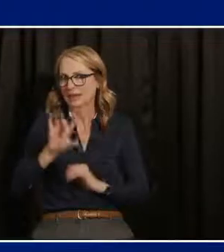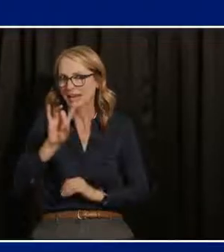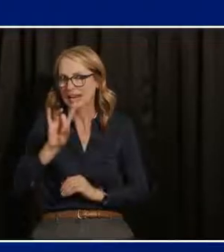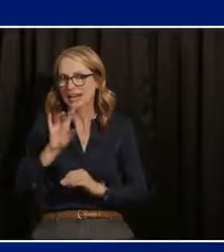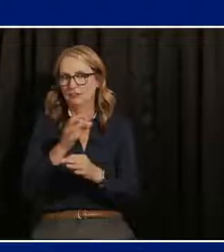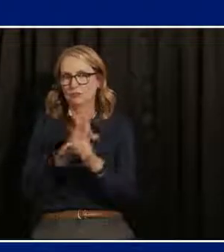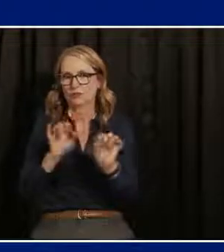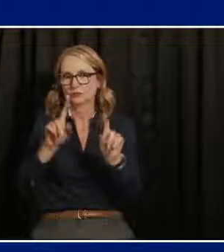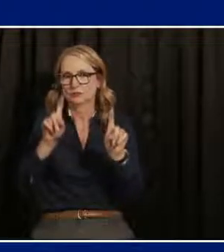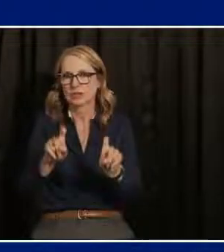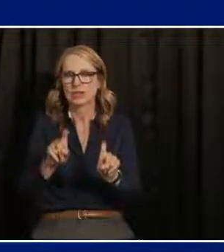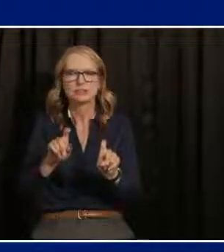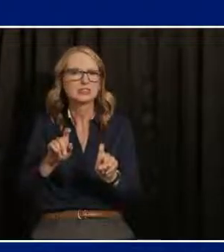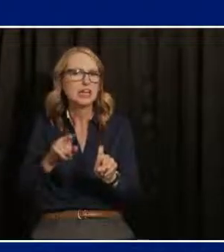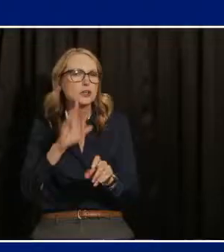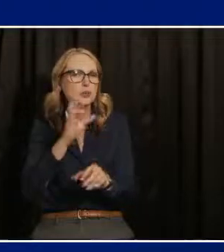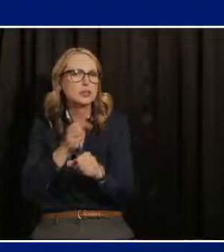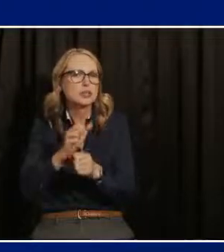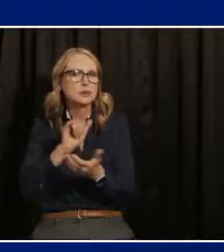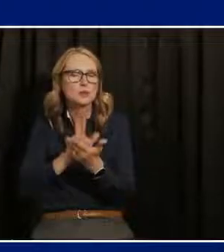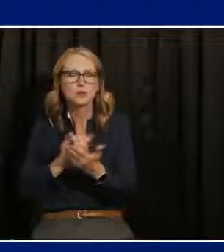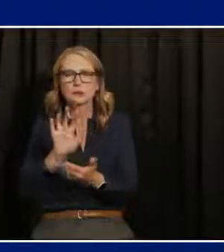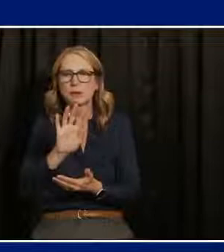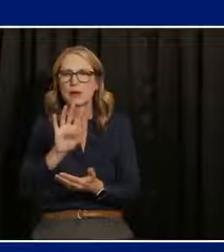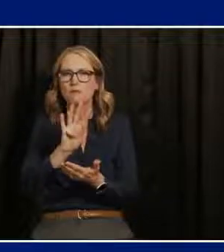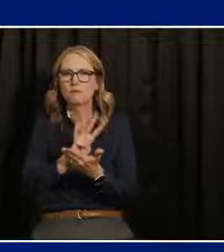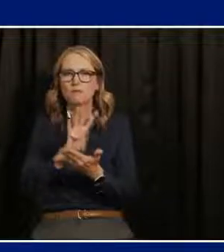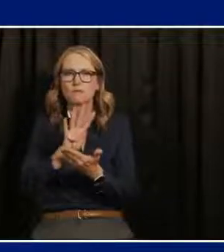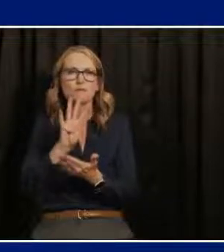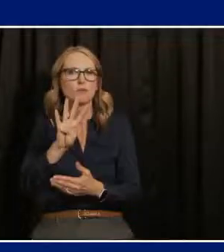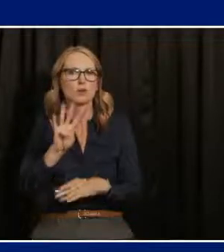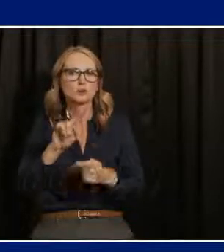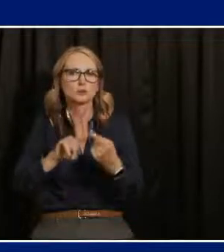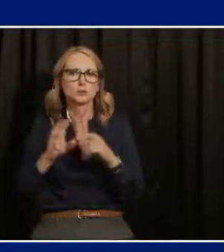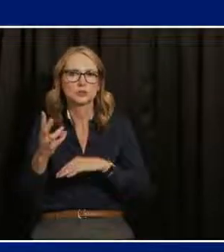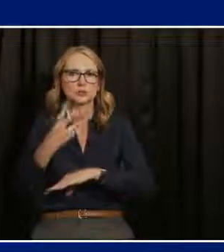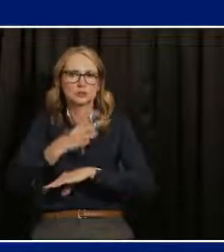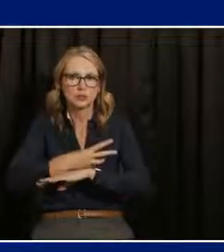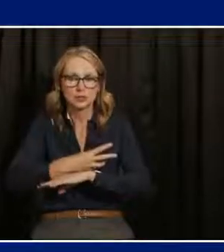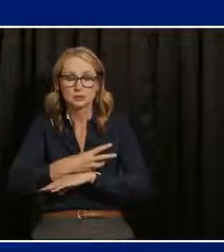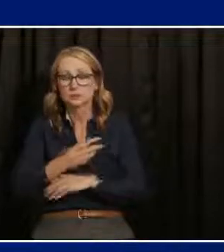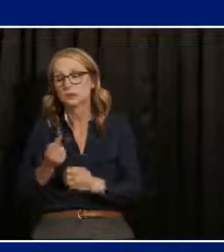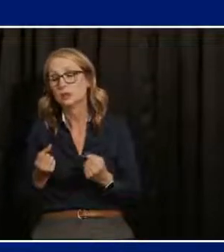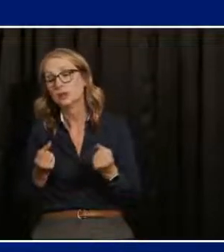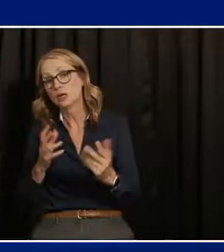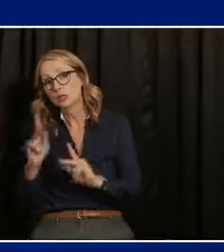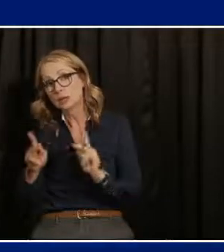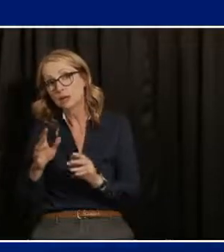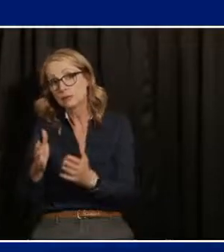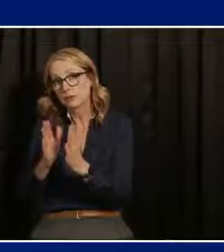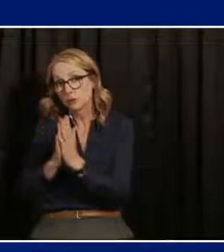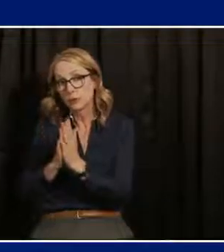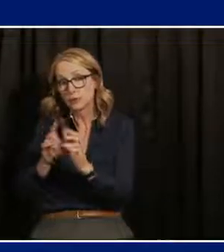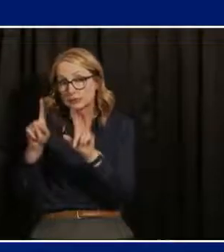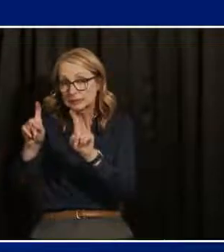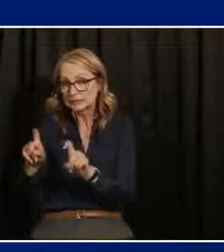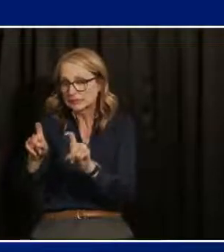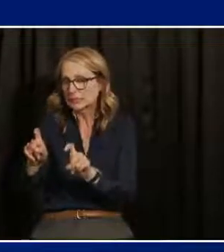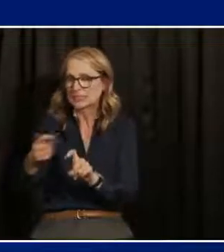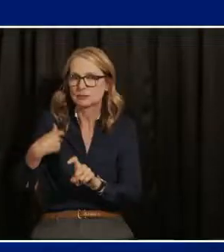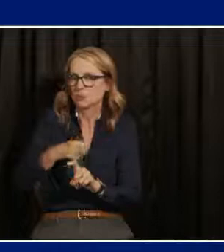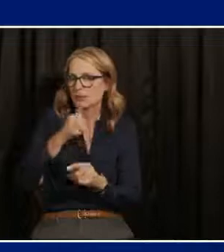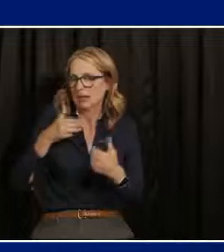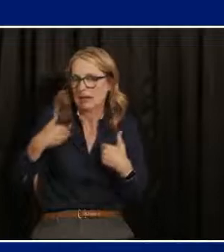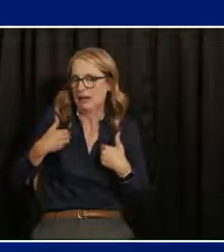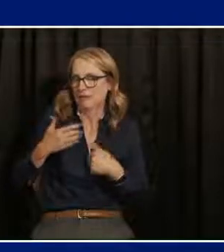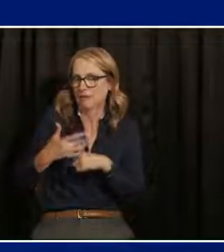should arrive within 4 to 6 days. We also have a small backlog of people who've requested tests for the period of time that there weren't any. They will